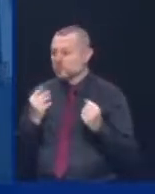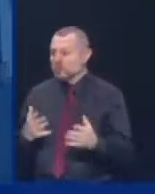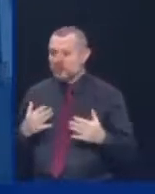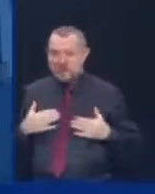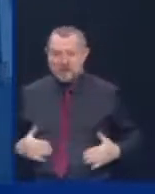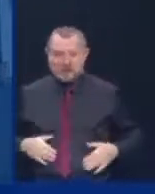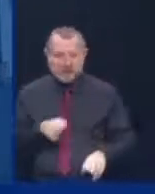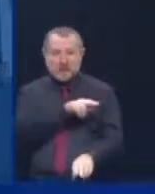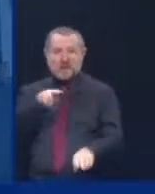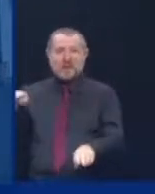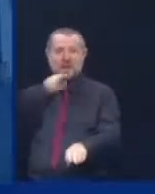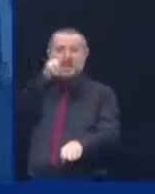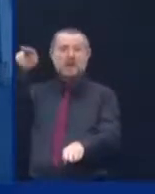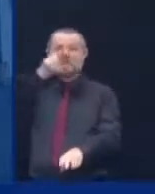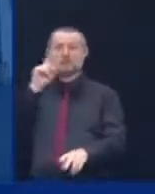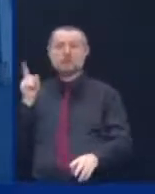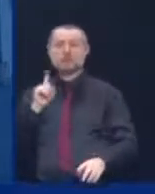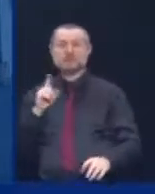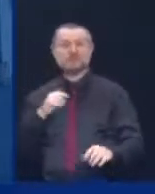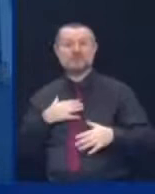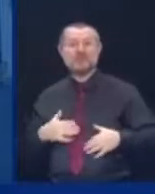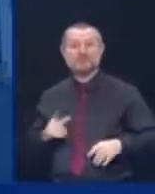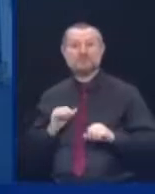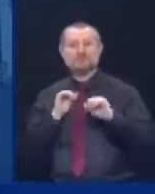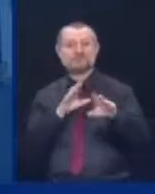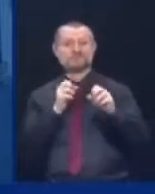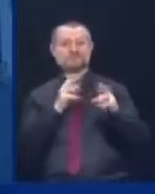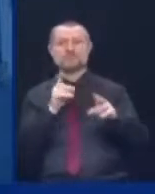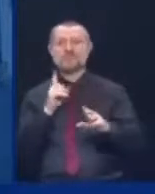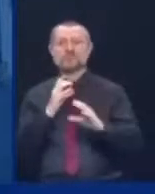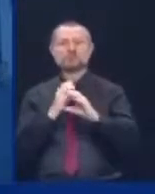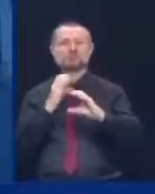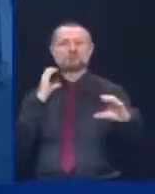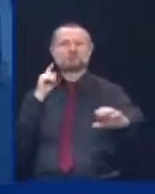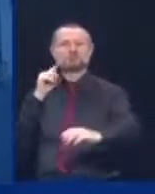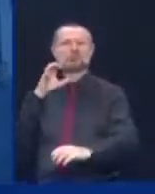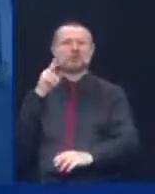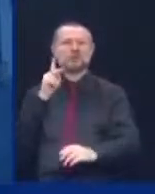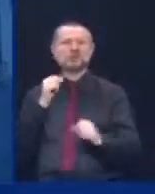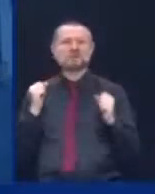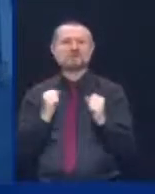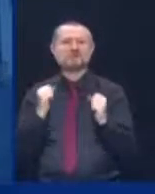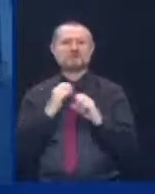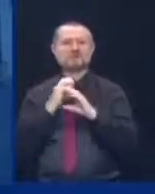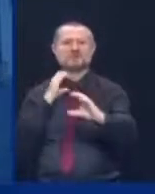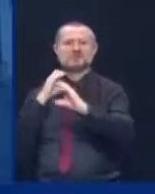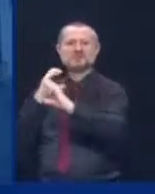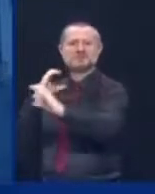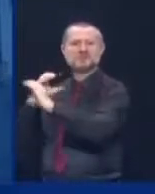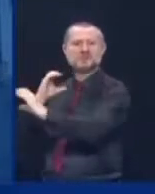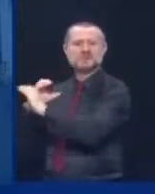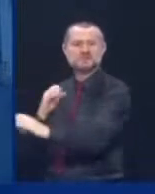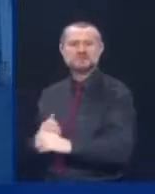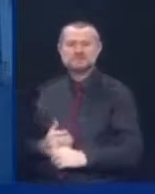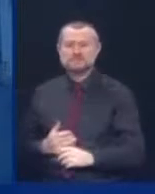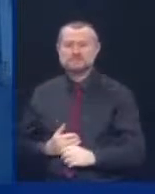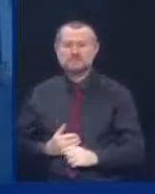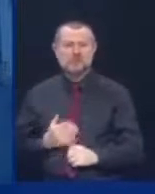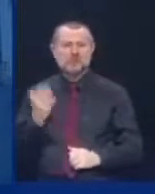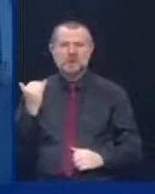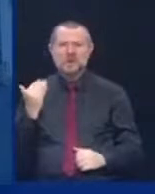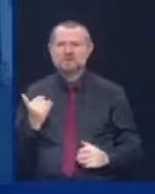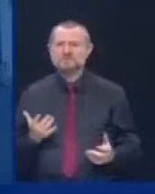And we were storing bodies in refrigerated trucks, literally, that we ran out